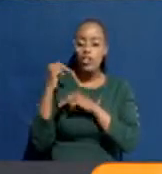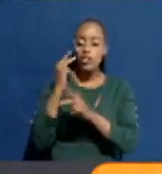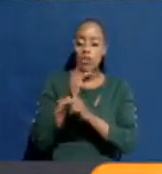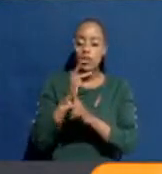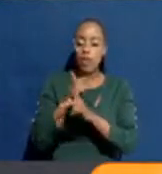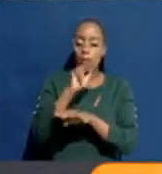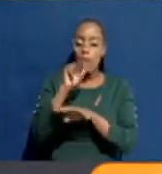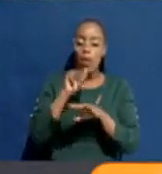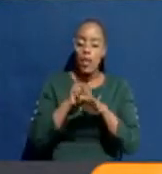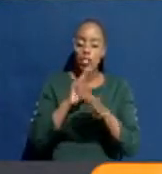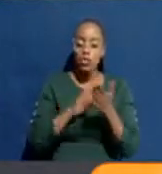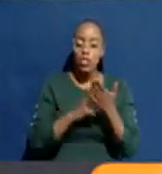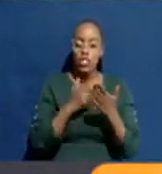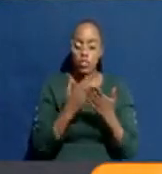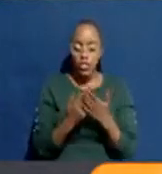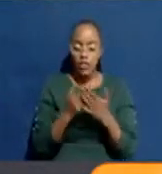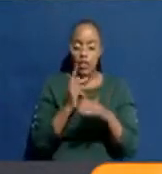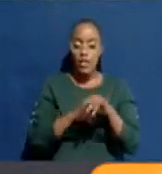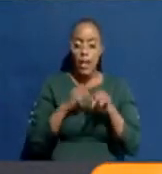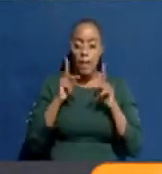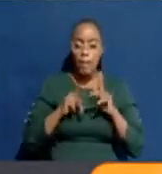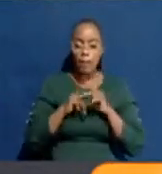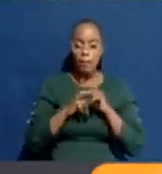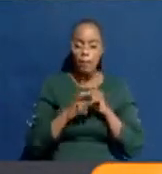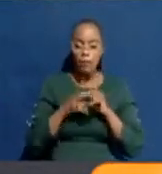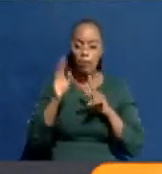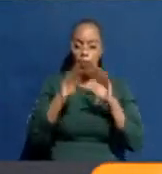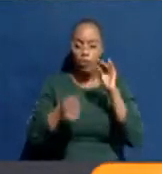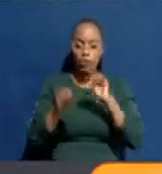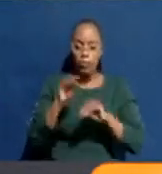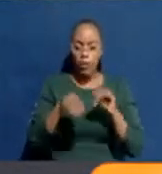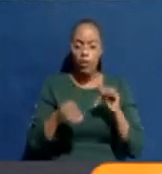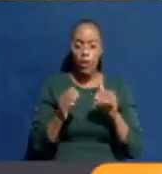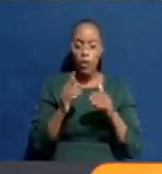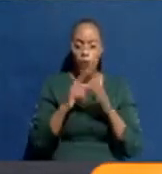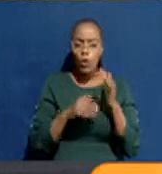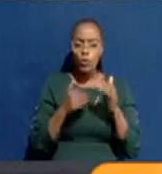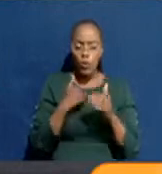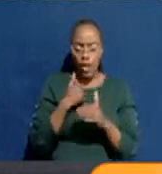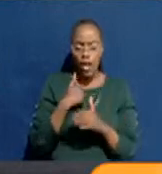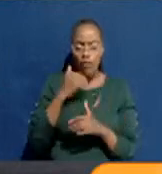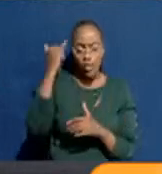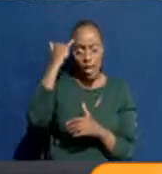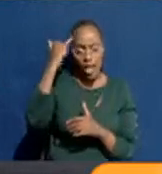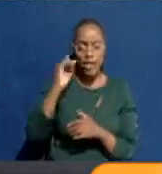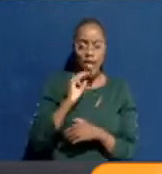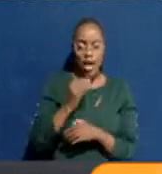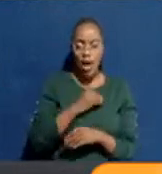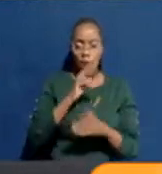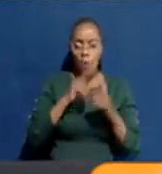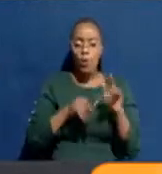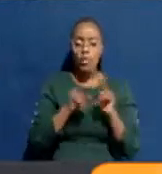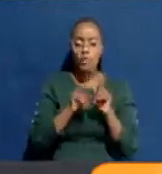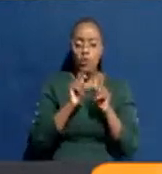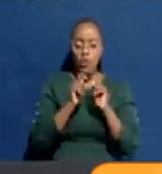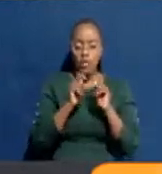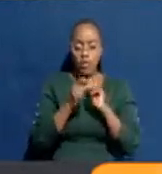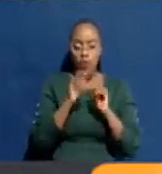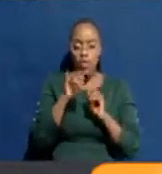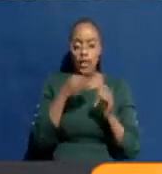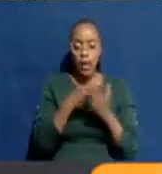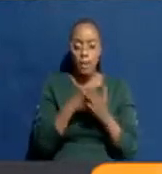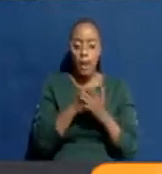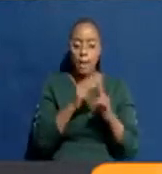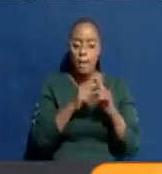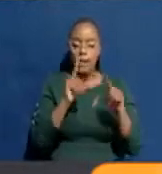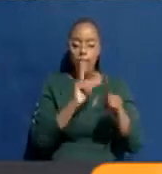national resources. Once people start contributing, what we have at the back of our mind is that we are going to reinvest that money. But by